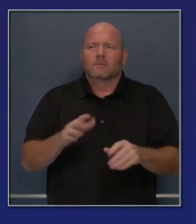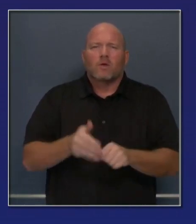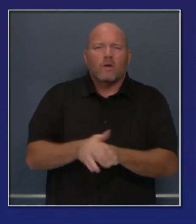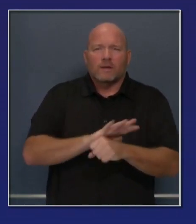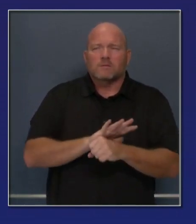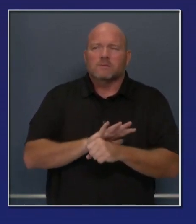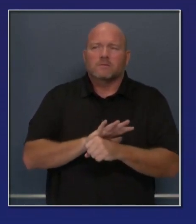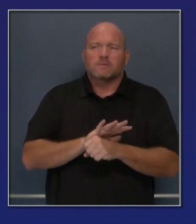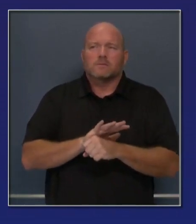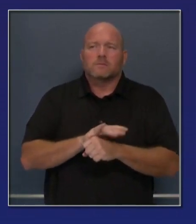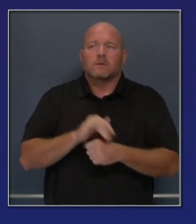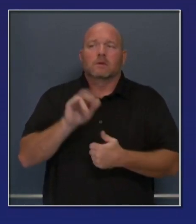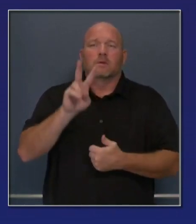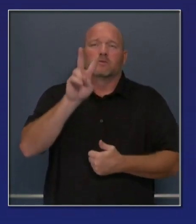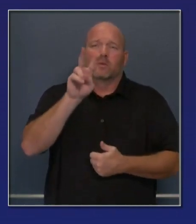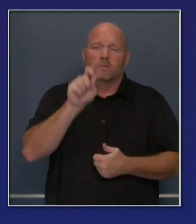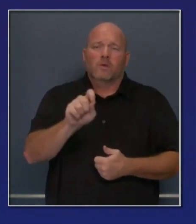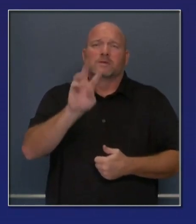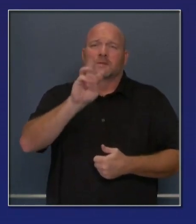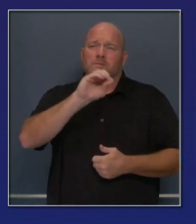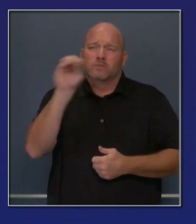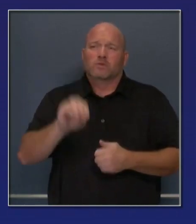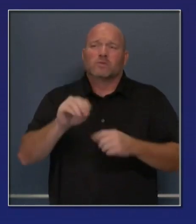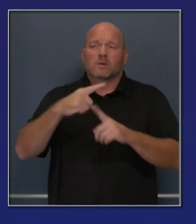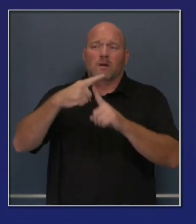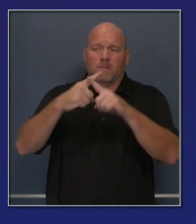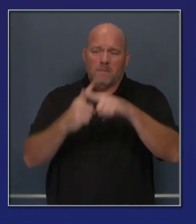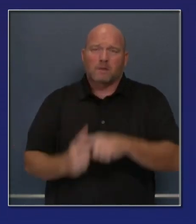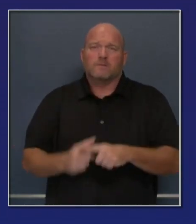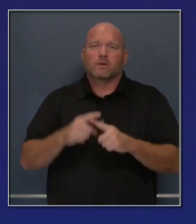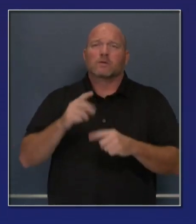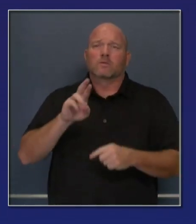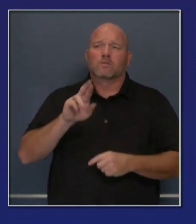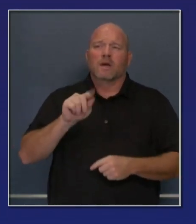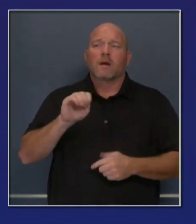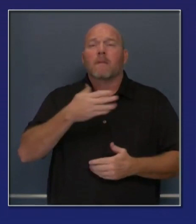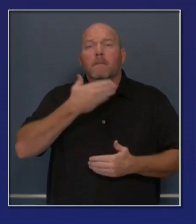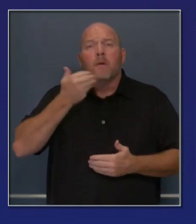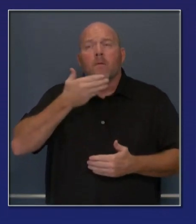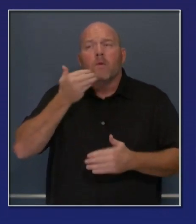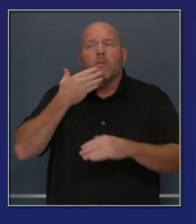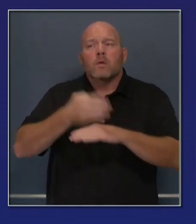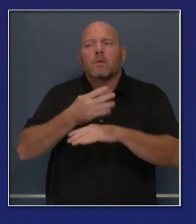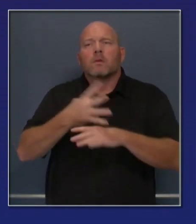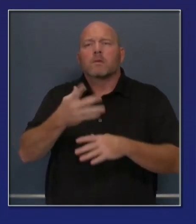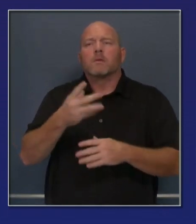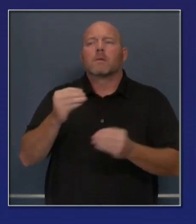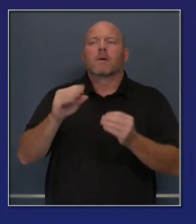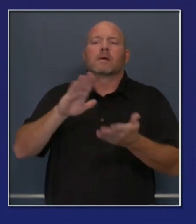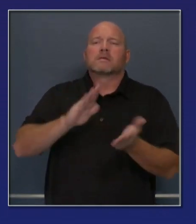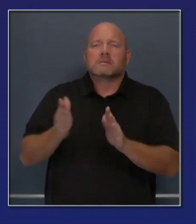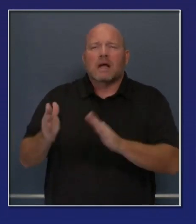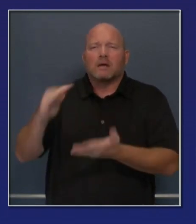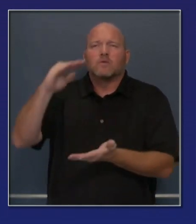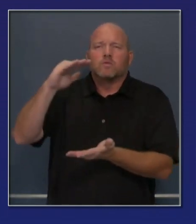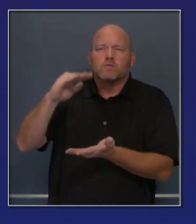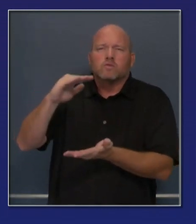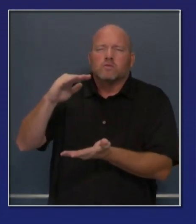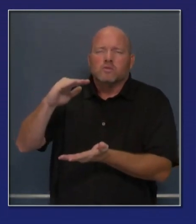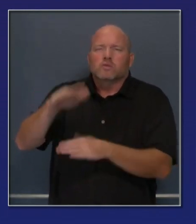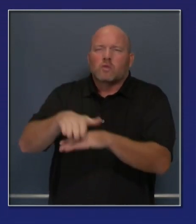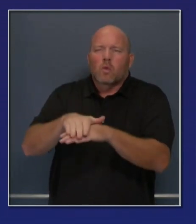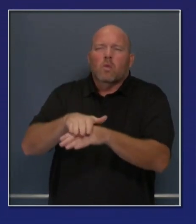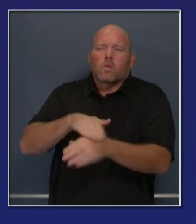That 2.6% positivity rate is encouraging. Number of deaths is beginning to decline, which is also encouraging. Still,